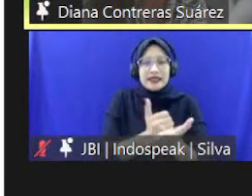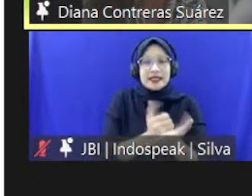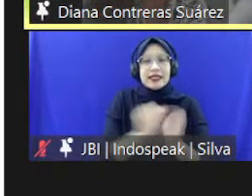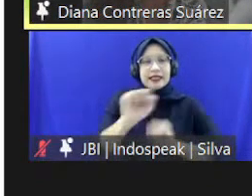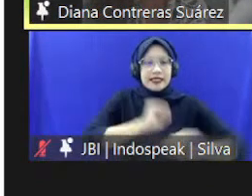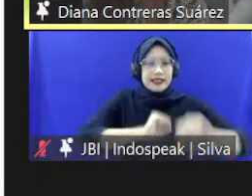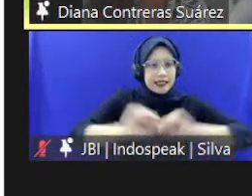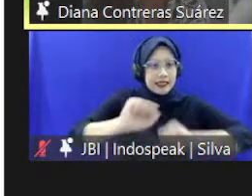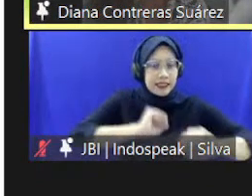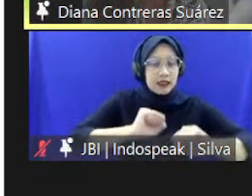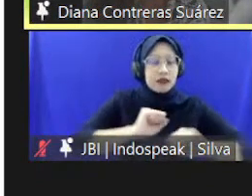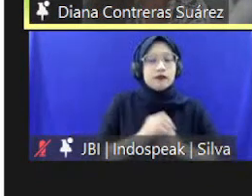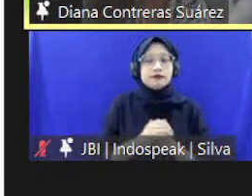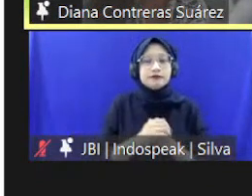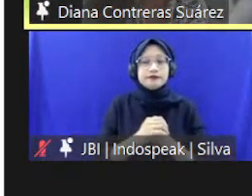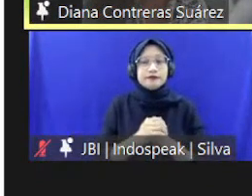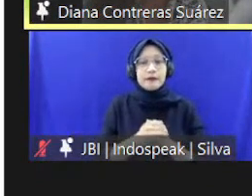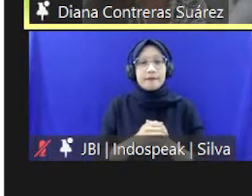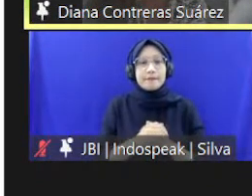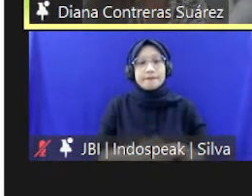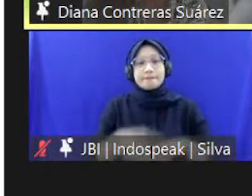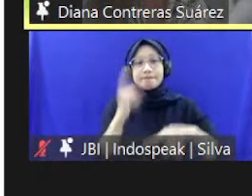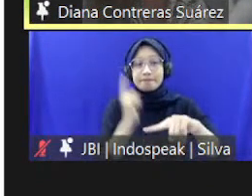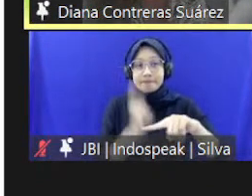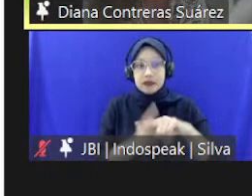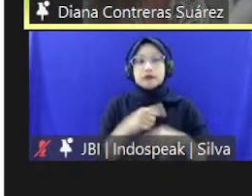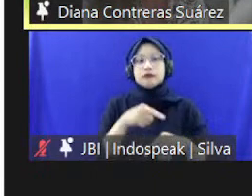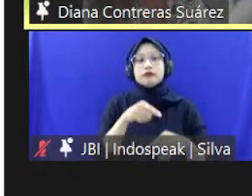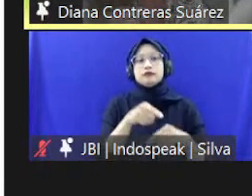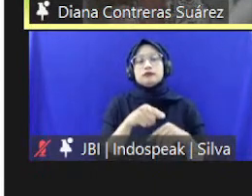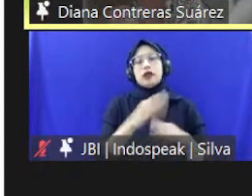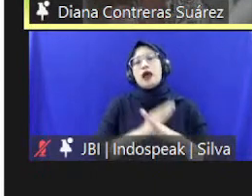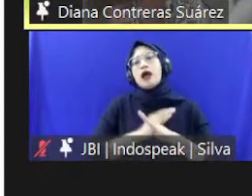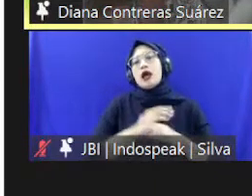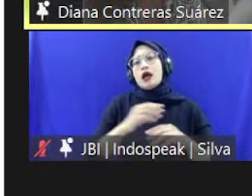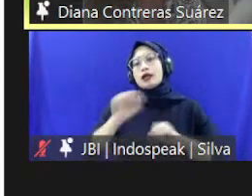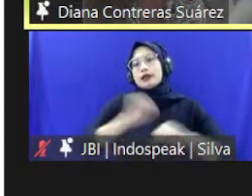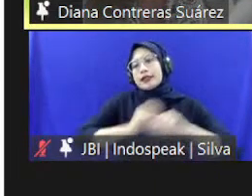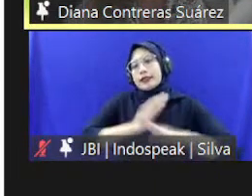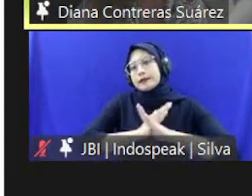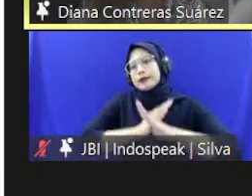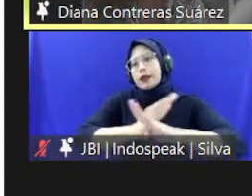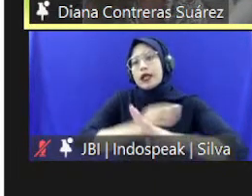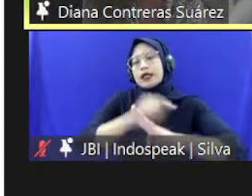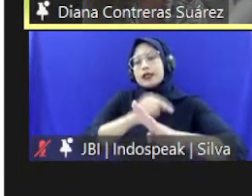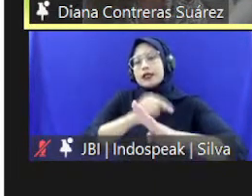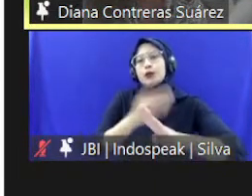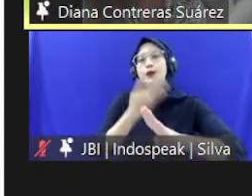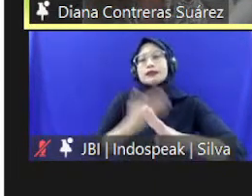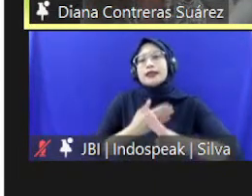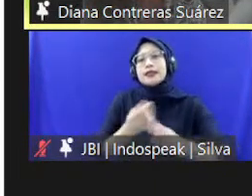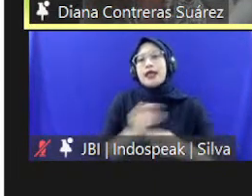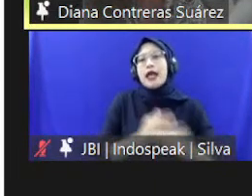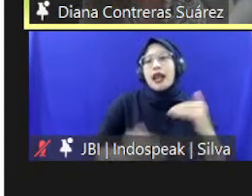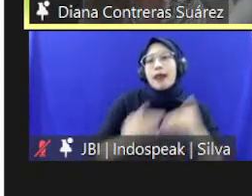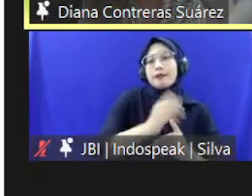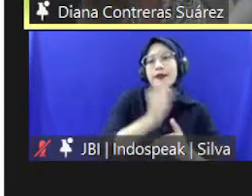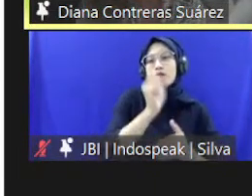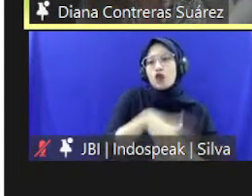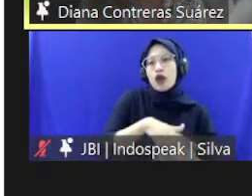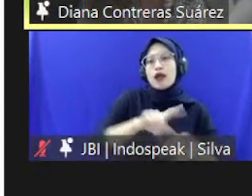we know that this would be cost effective in the long term, as preventing is usually cheaper than curative